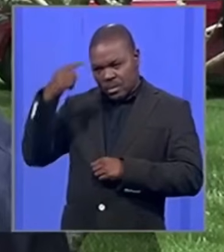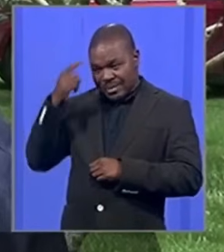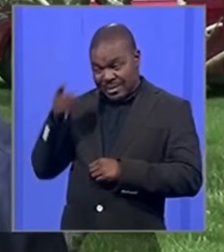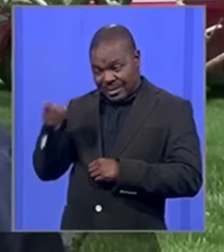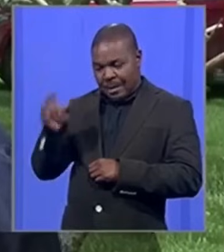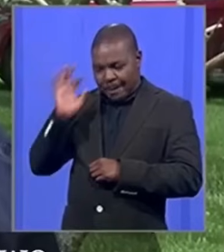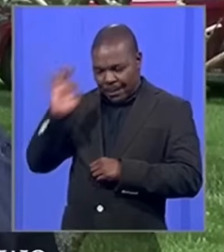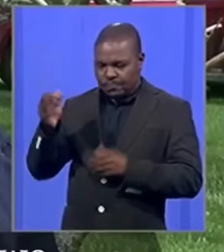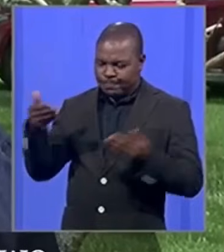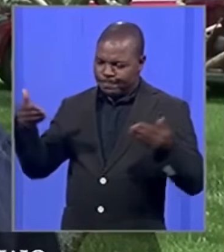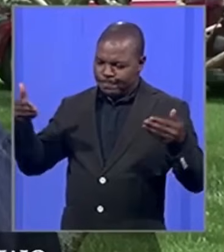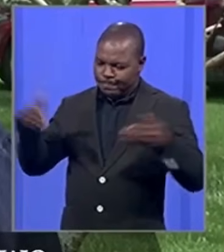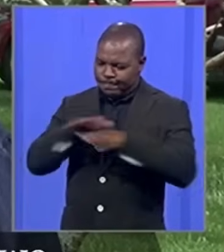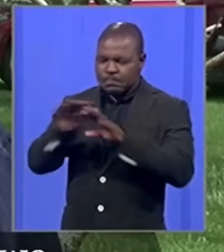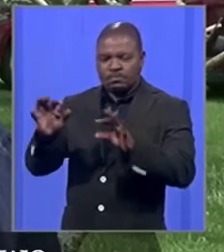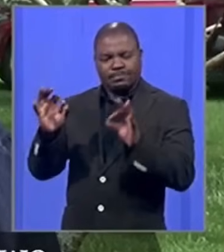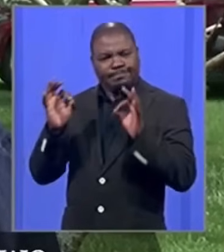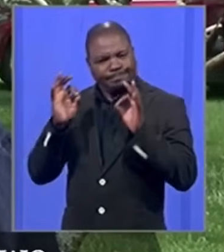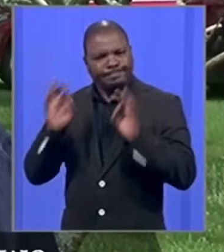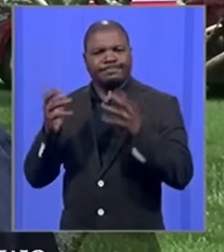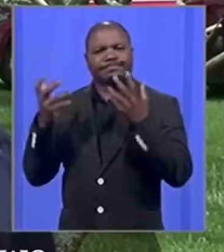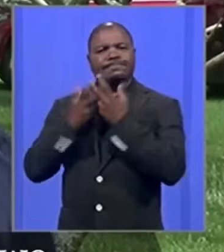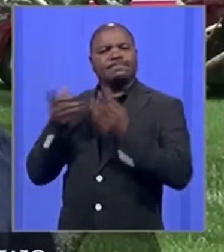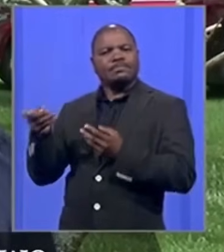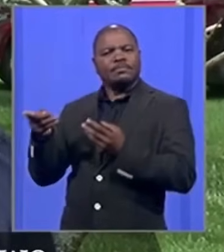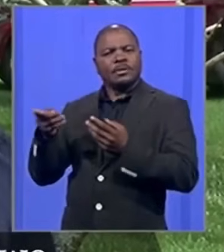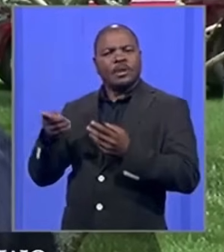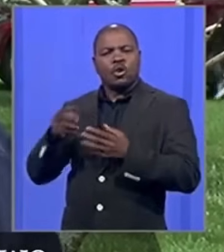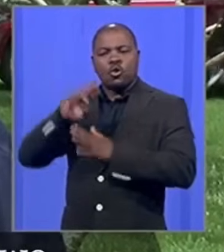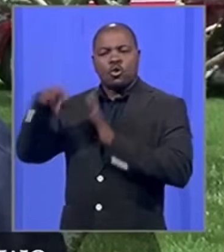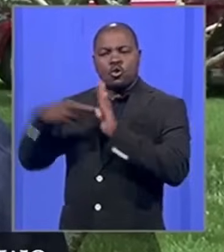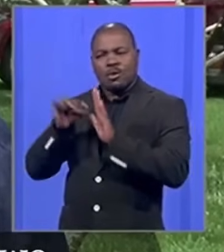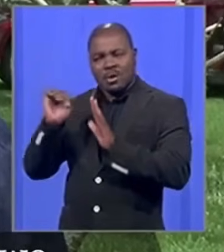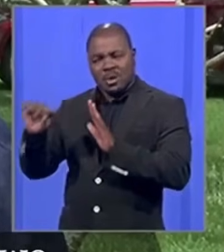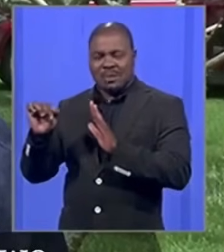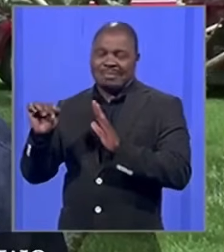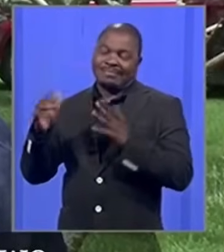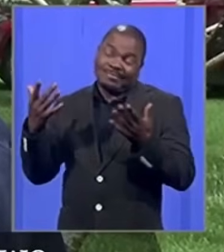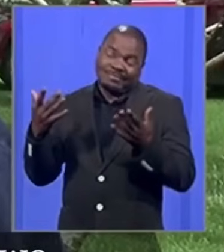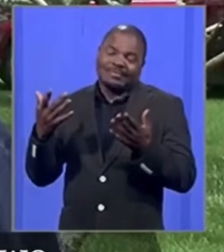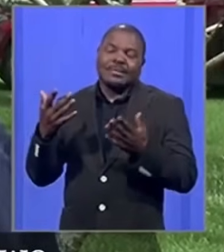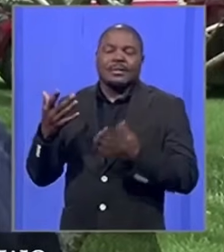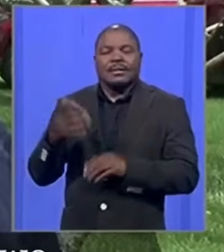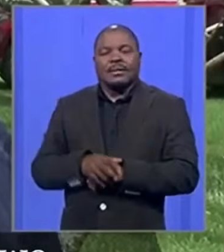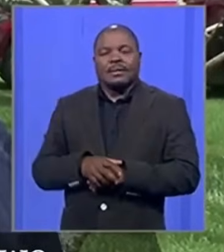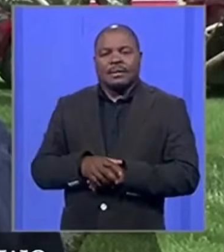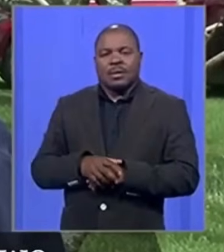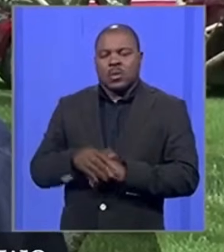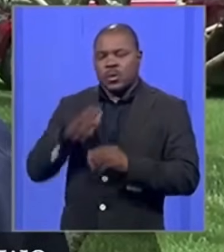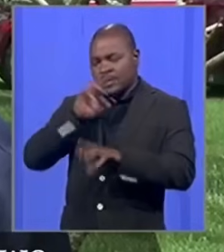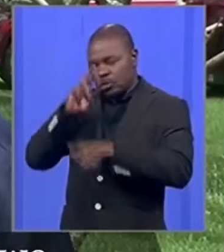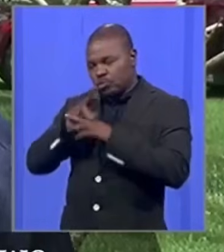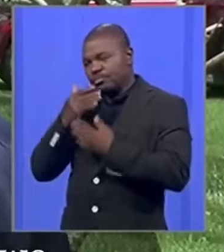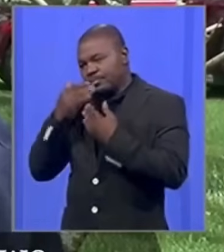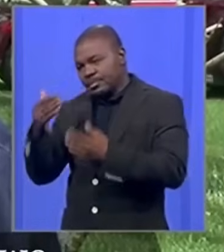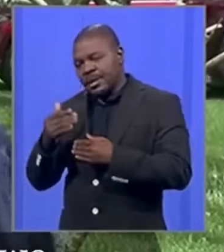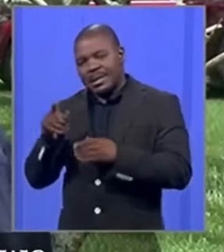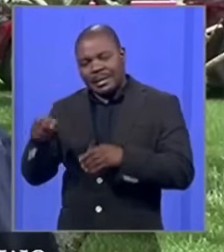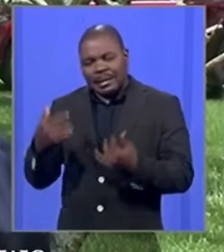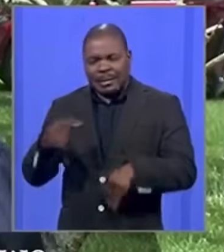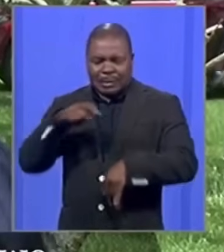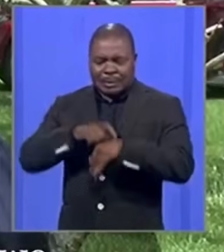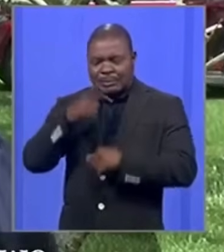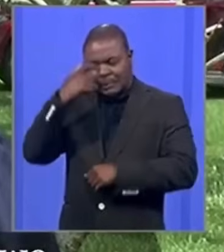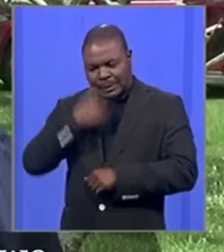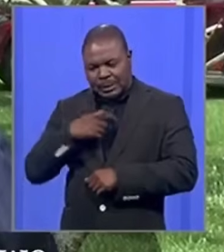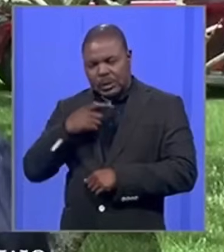dignified send-off. We thank him for his role. It's a sad moment, but I think it's a moment to celebrate